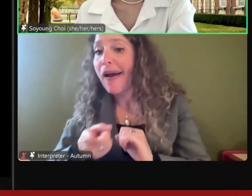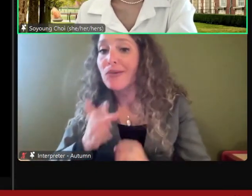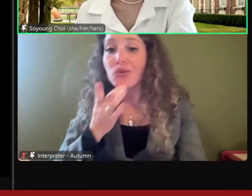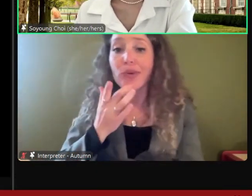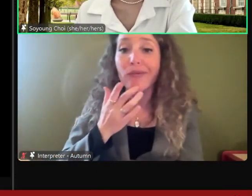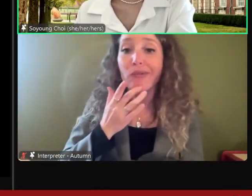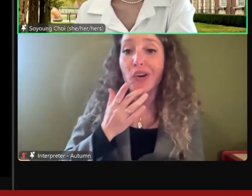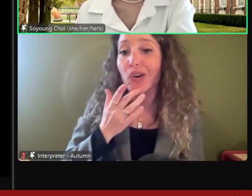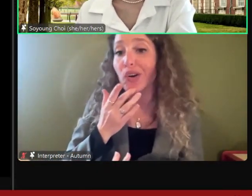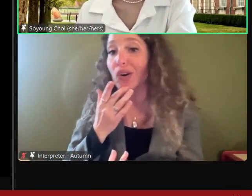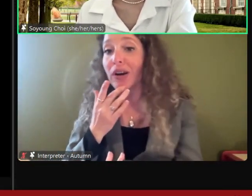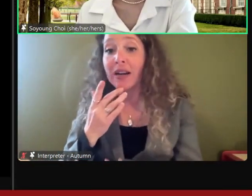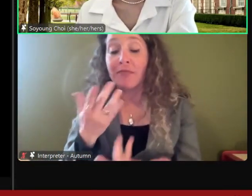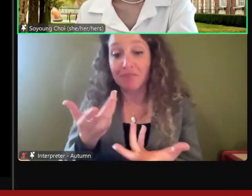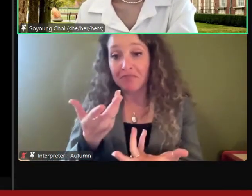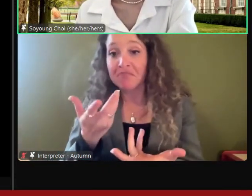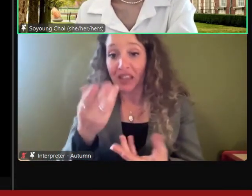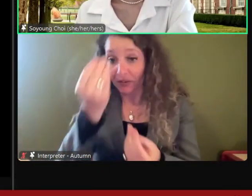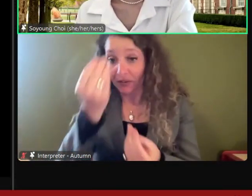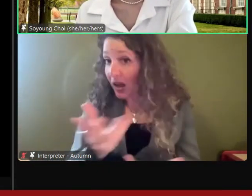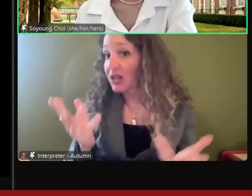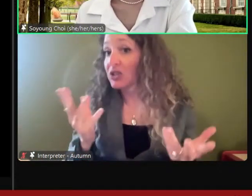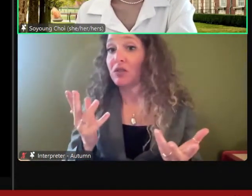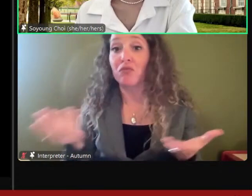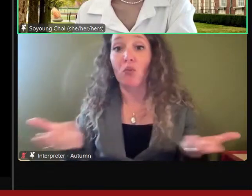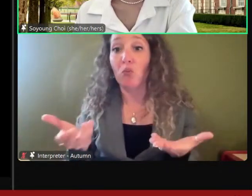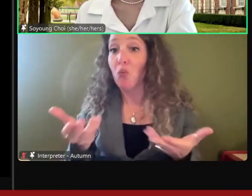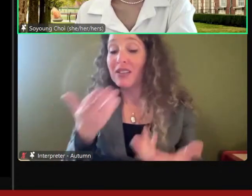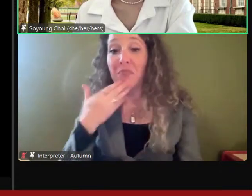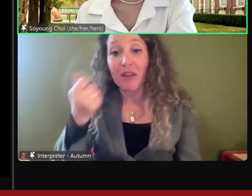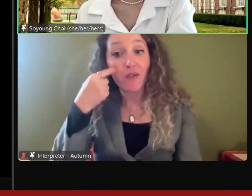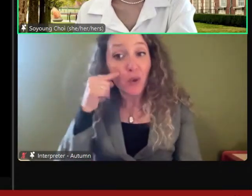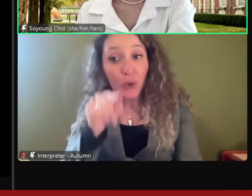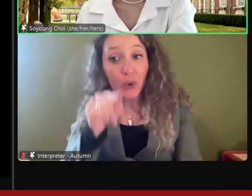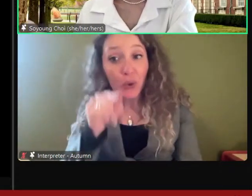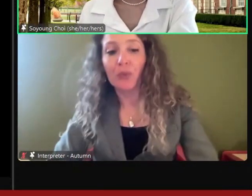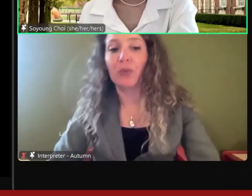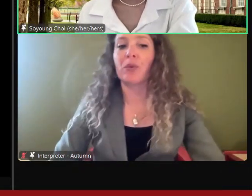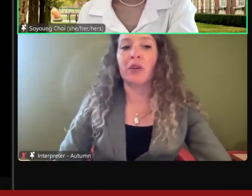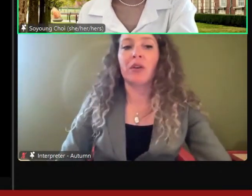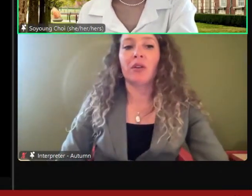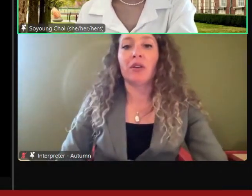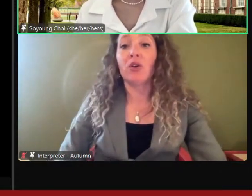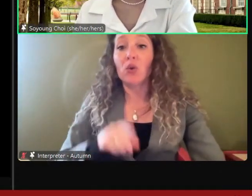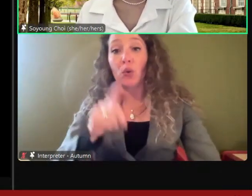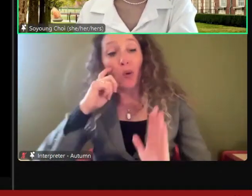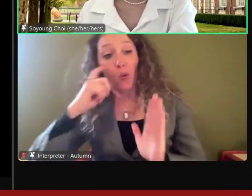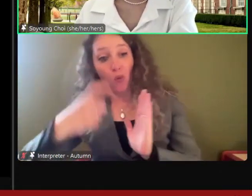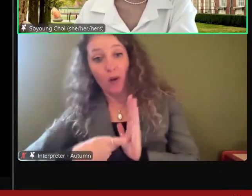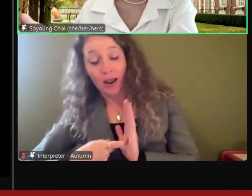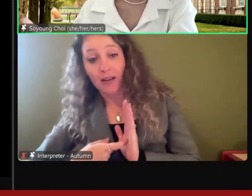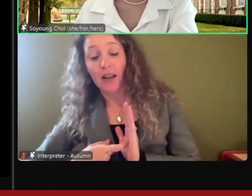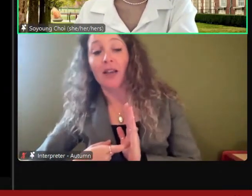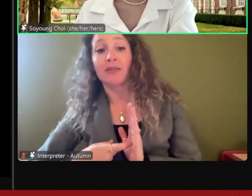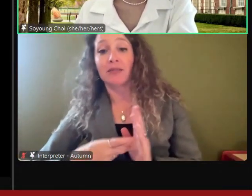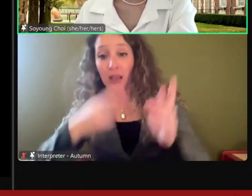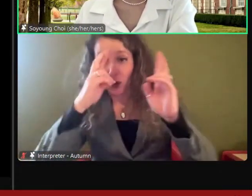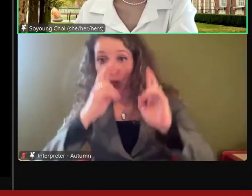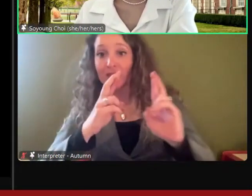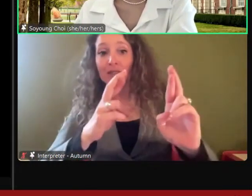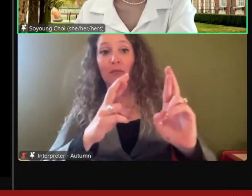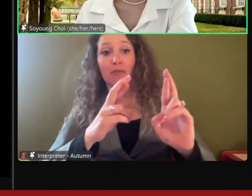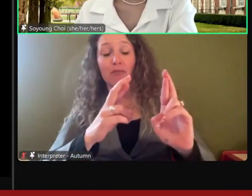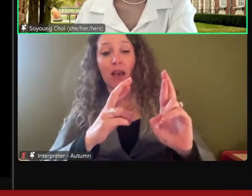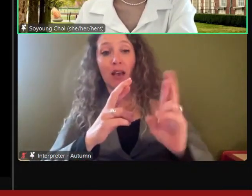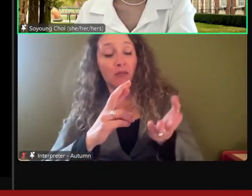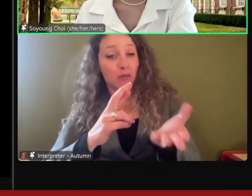to receive this information? This shows you that you recognize and respect individual differences